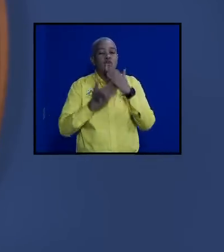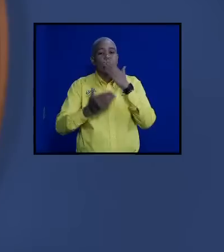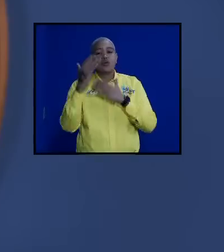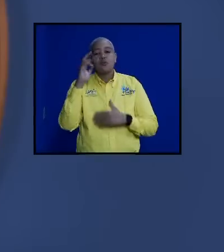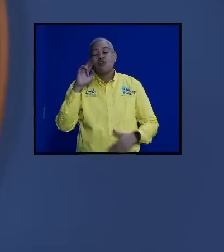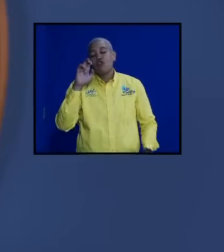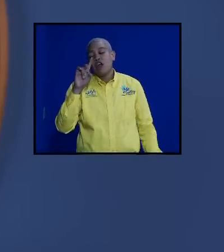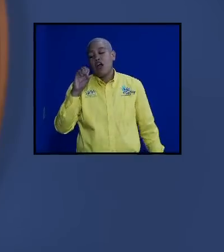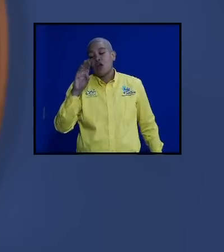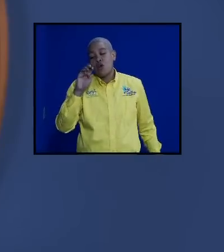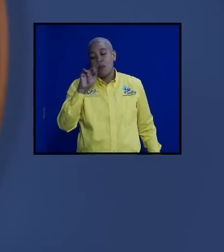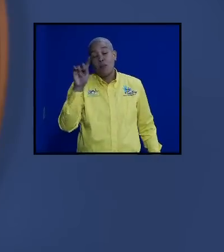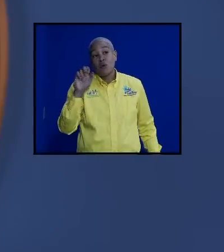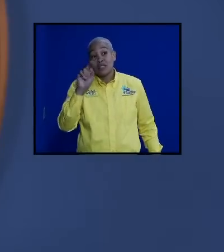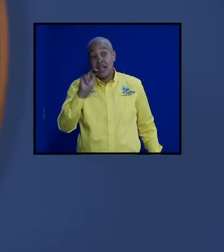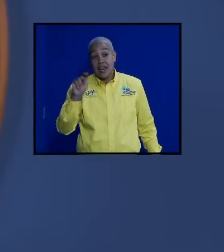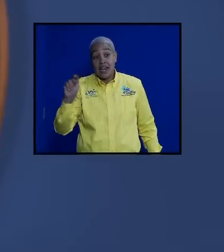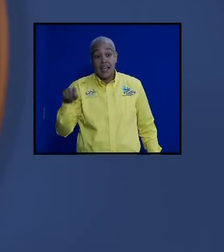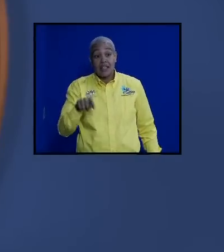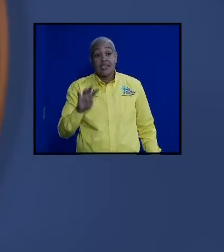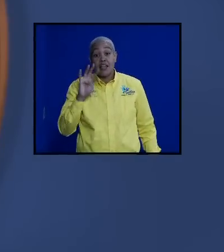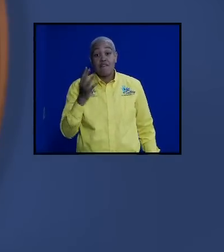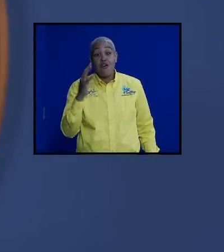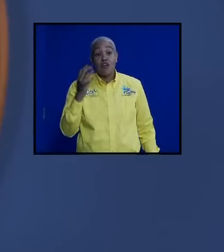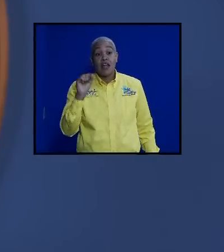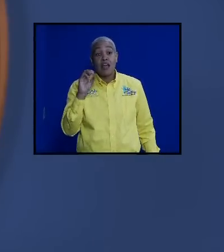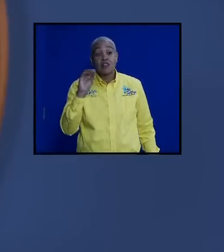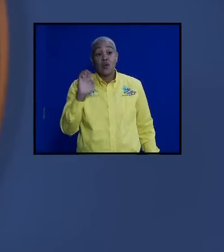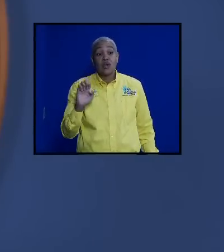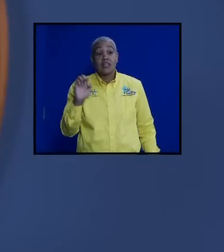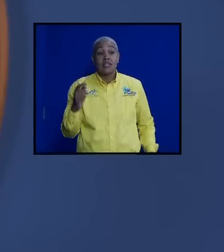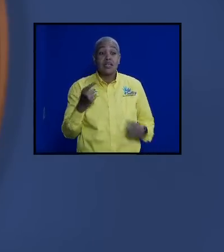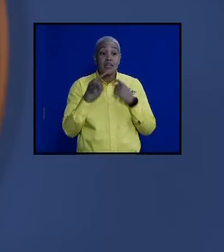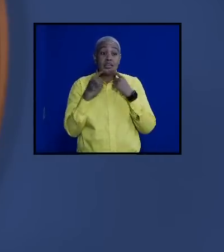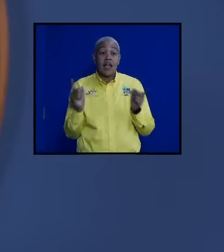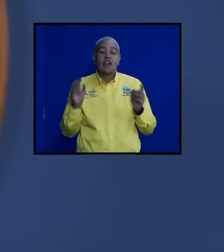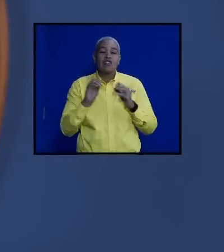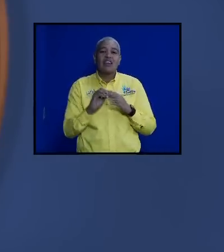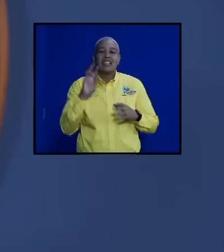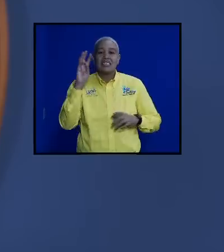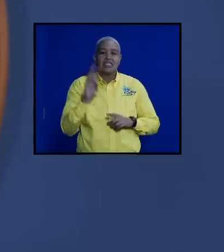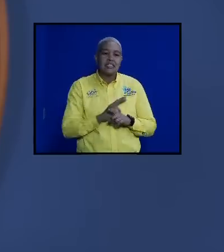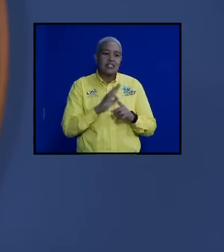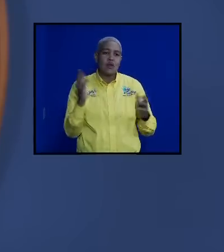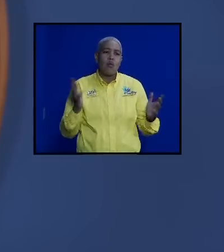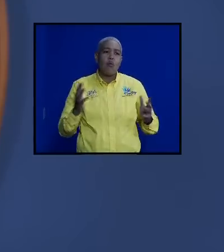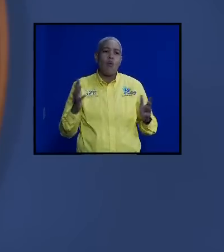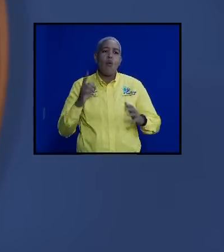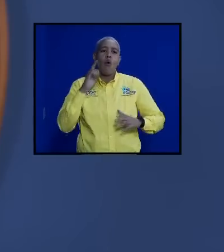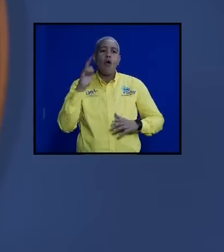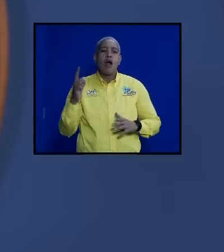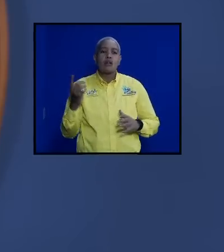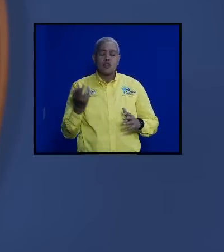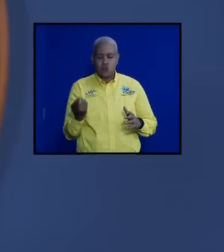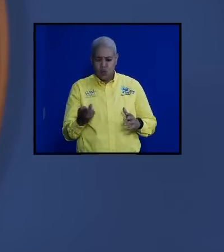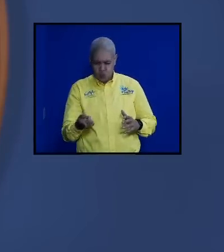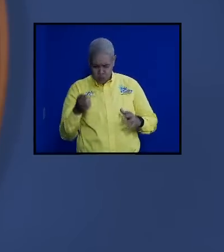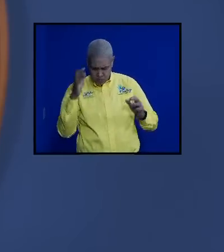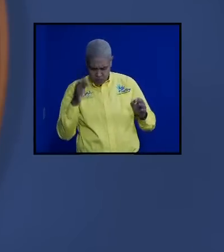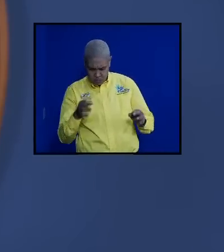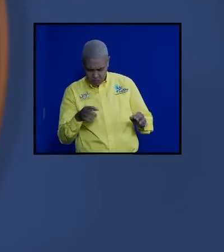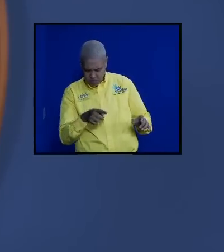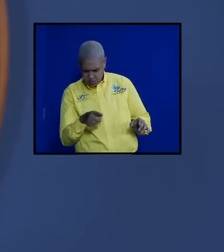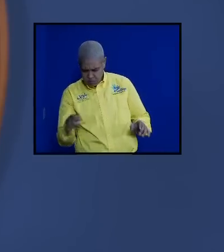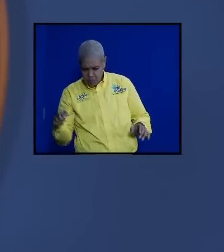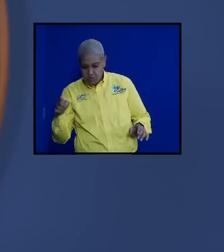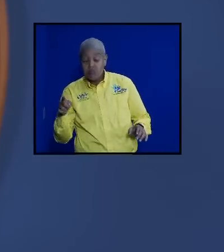Nationwide News. This is the fourth SOE declaration in 6 months. What tangible benchmark will you use to determine when